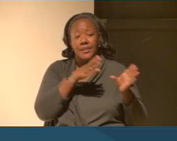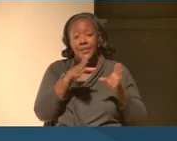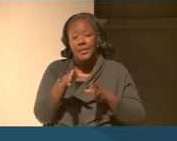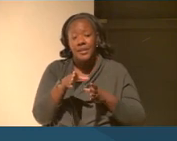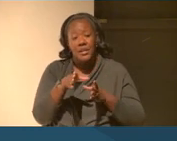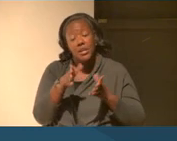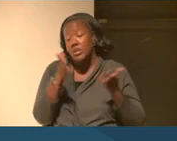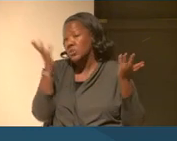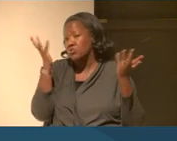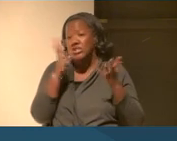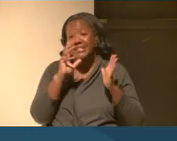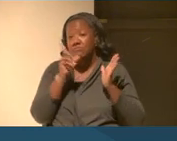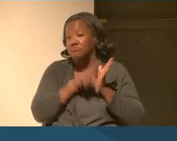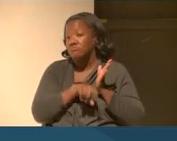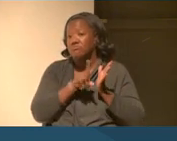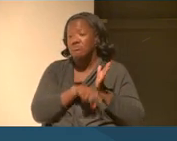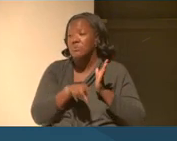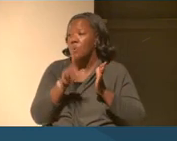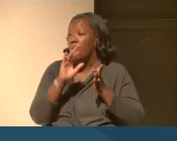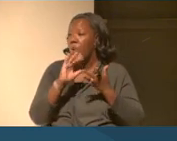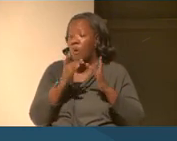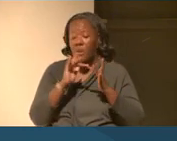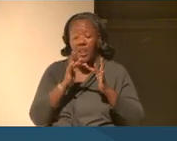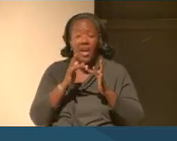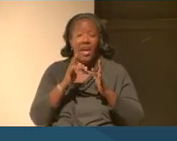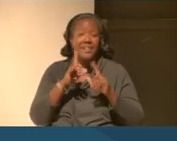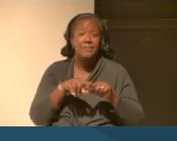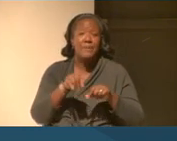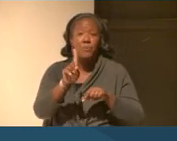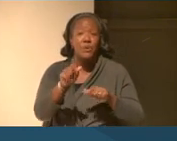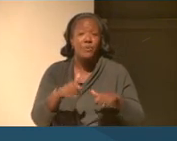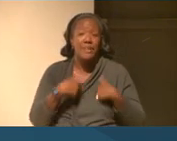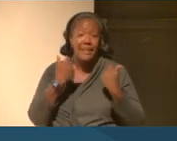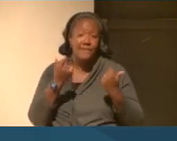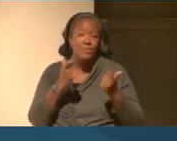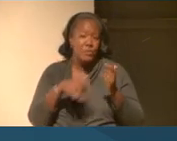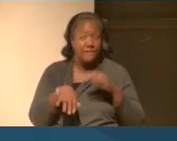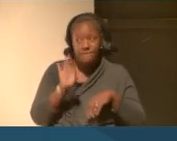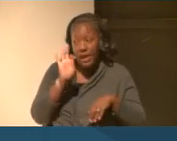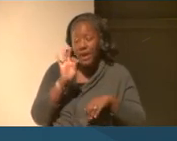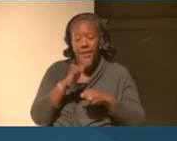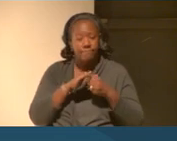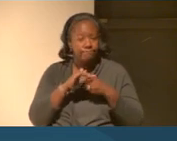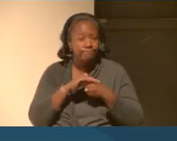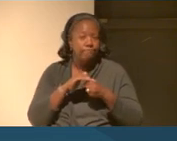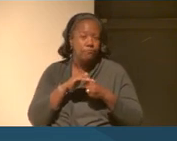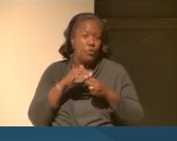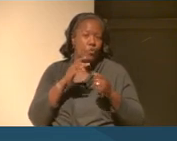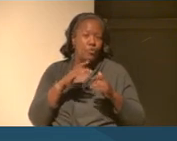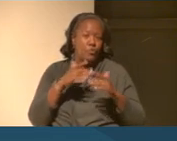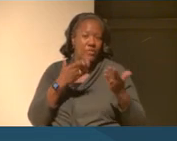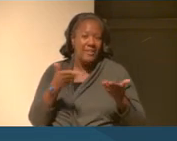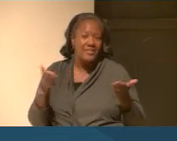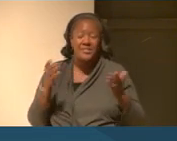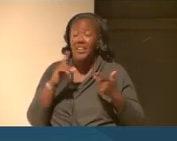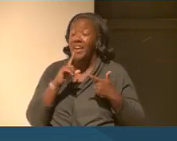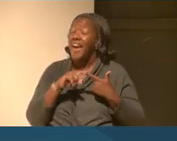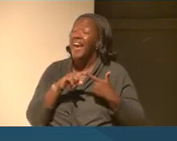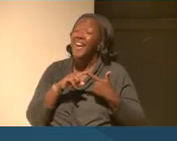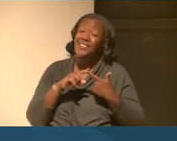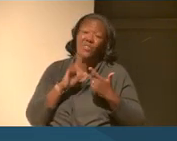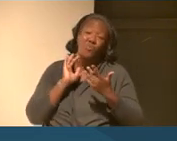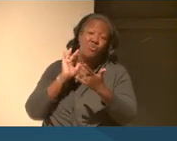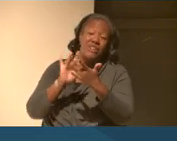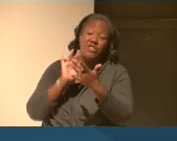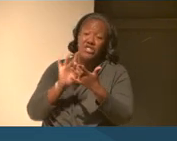if you just look online, depending on where you are, you'll be able to find things that are going on nearby. And then just reach out to people, because, you know, this